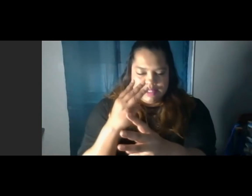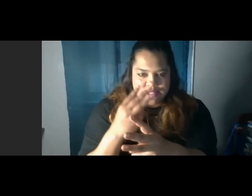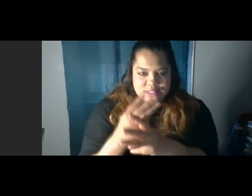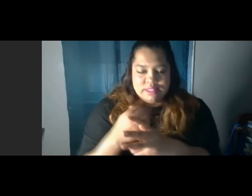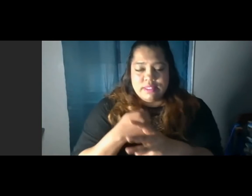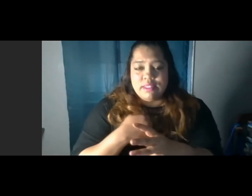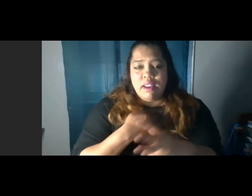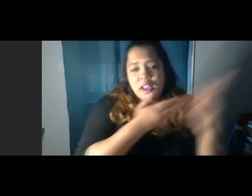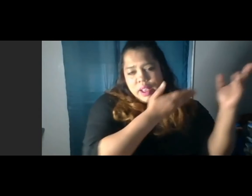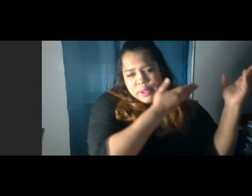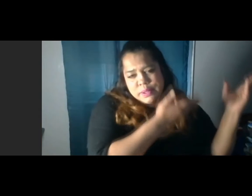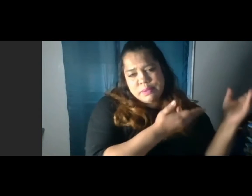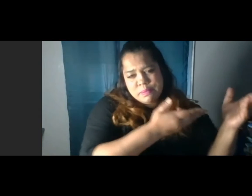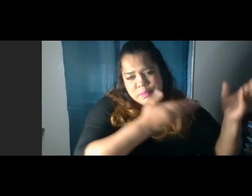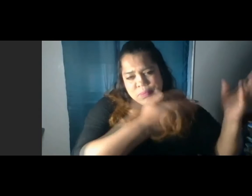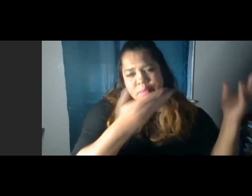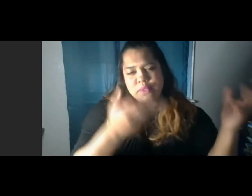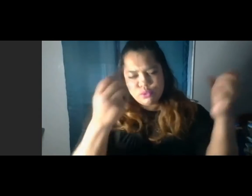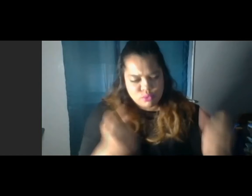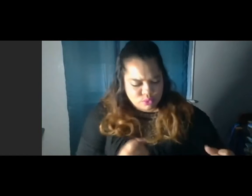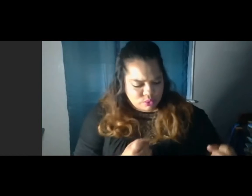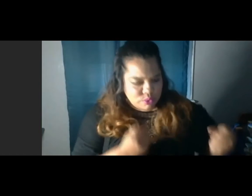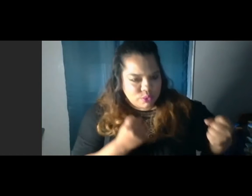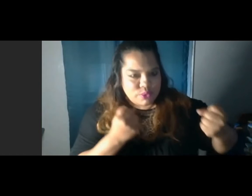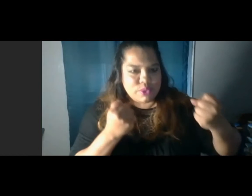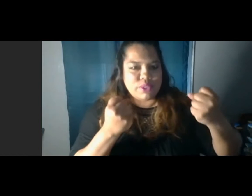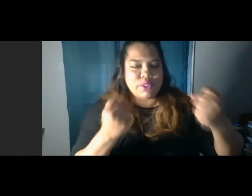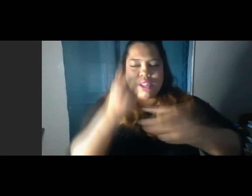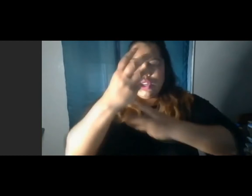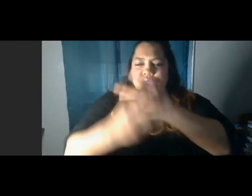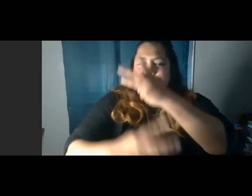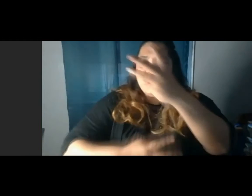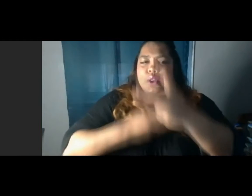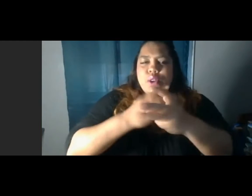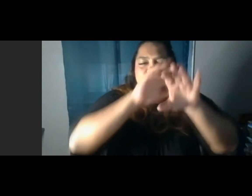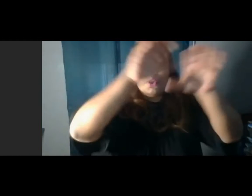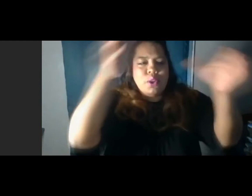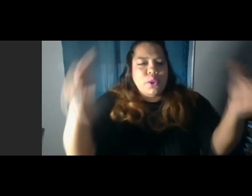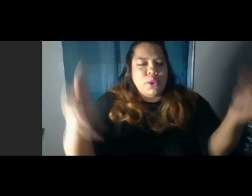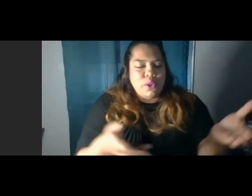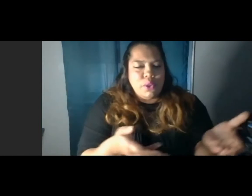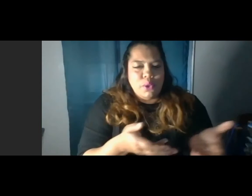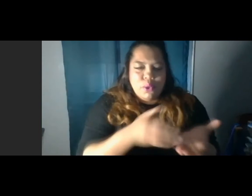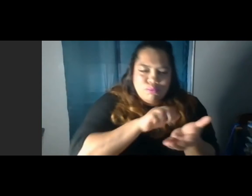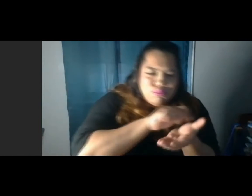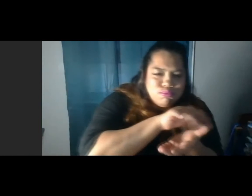world. I'm sending strength all over the